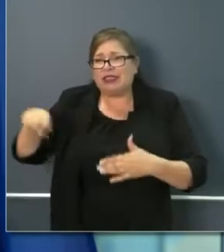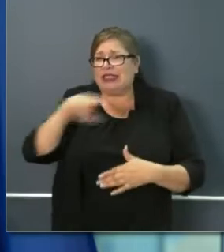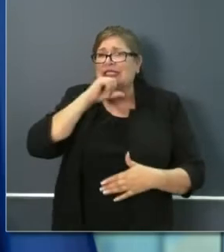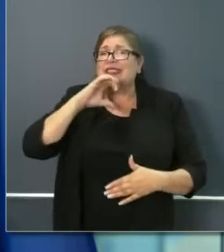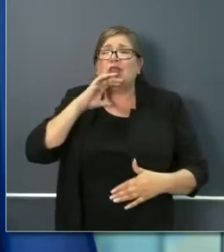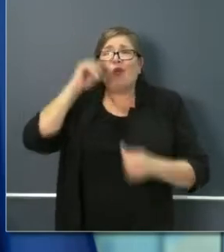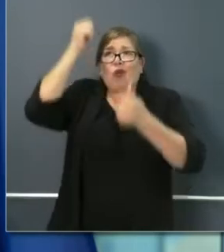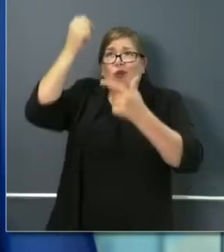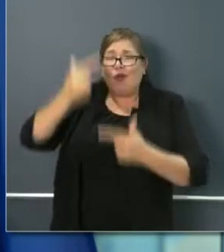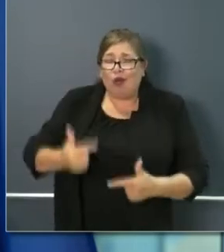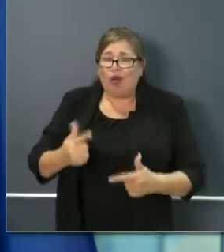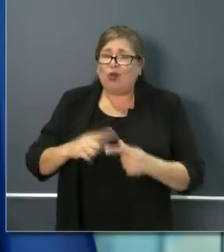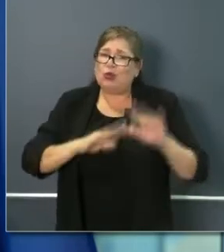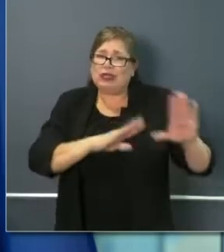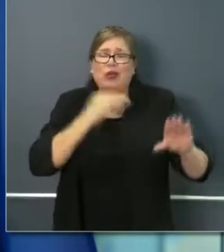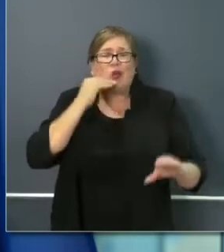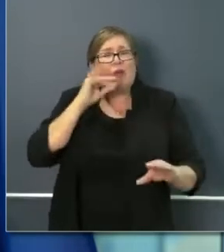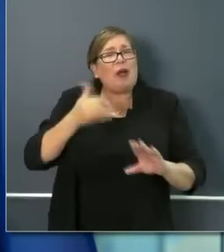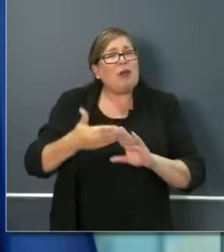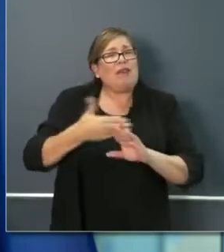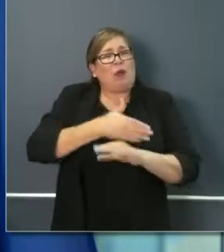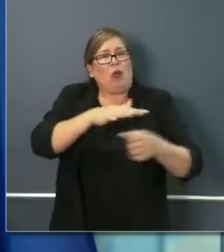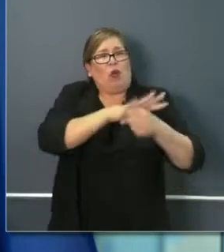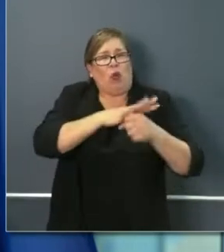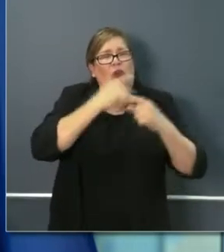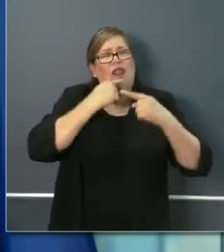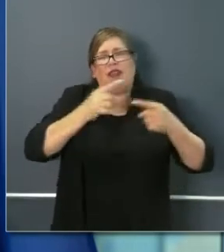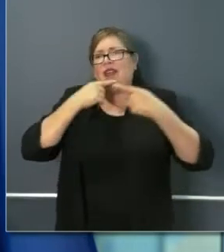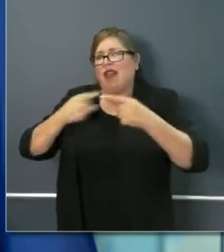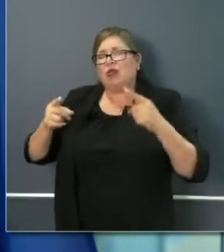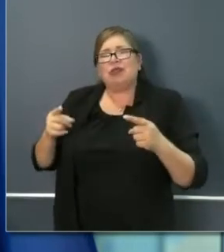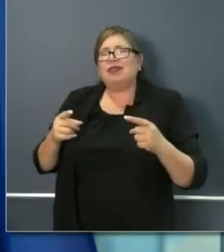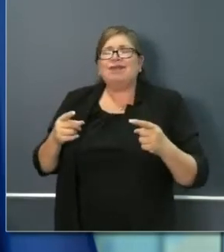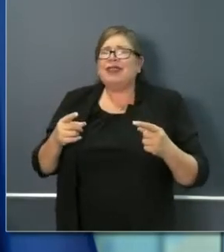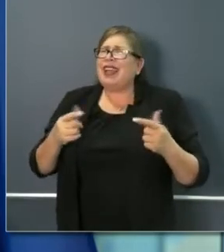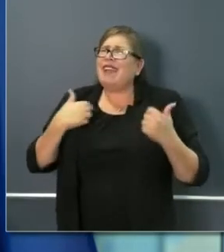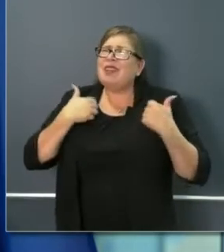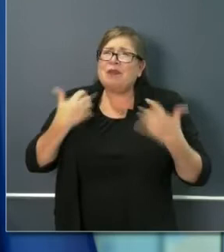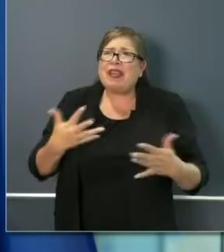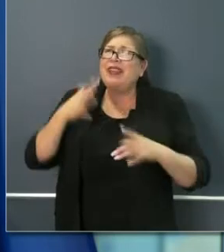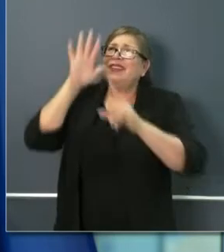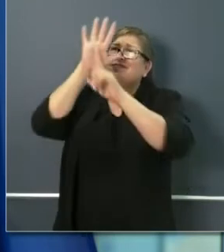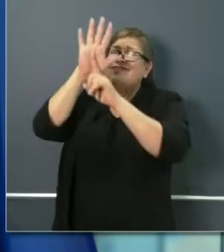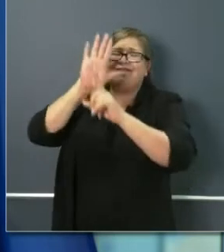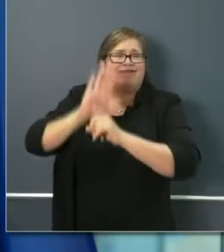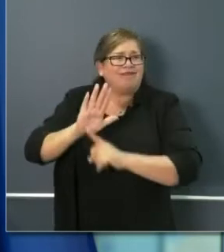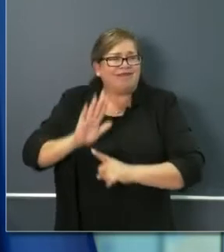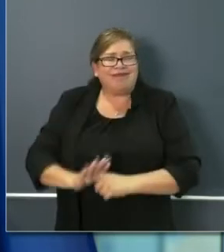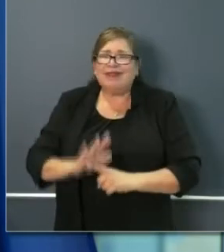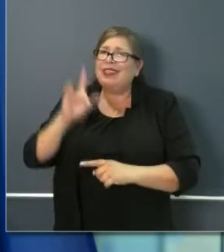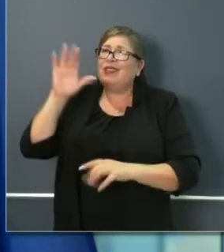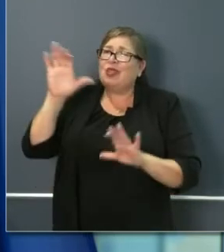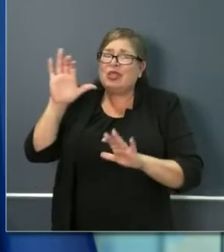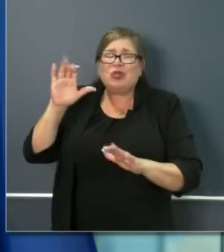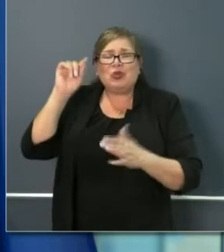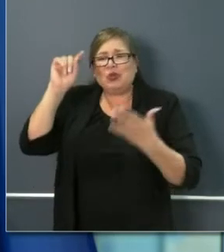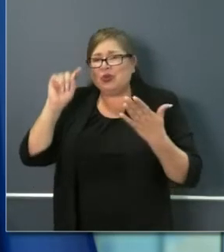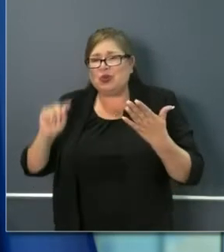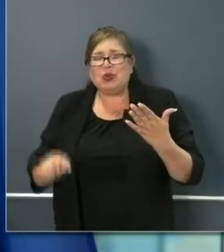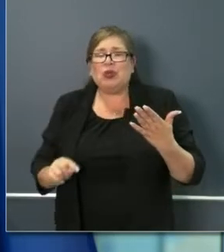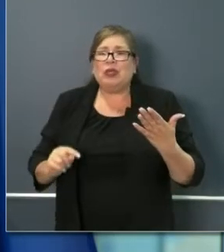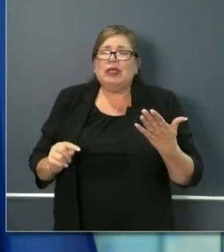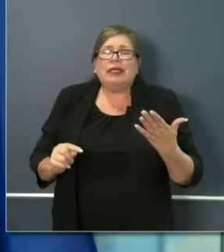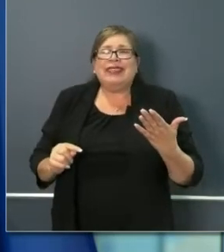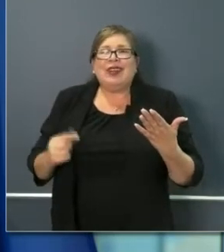began their preparations very, very early. So I think it's a sum total of all of these parts. But again, talk to me when we're